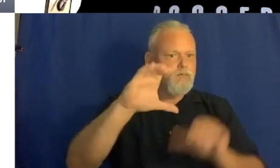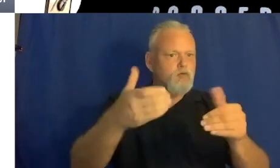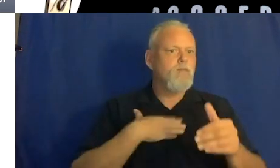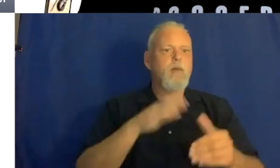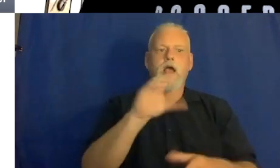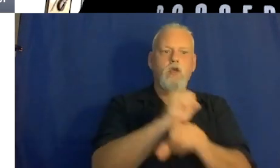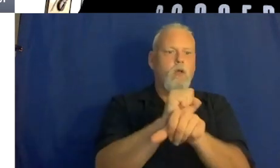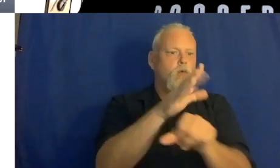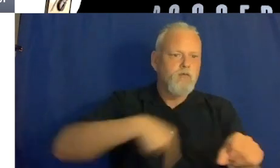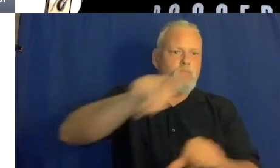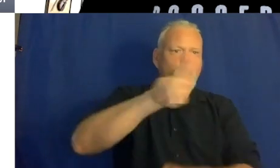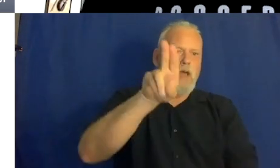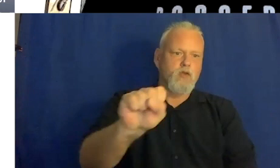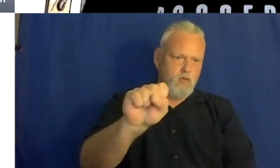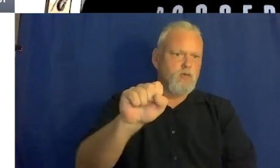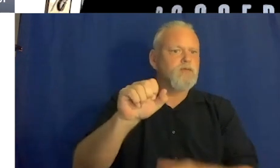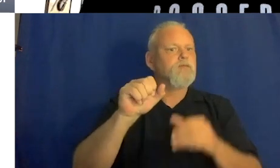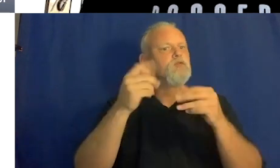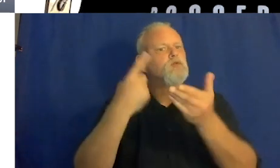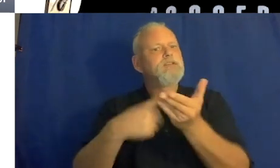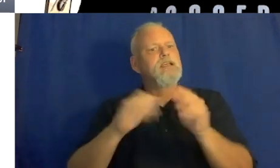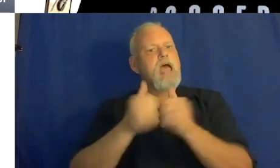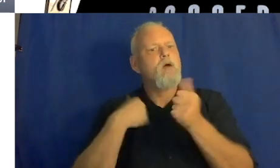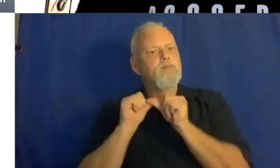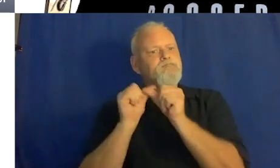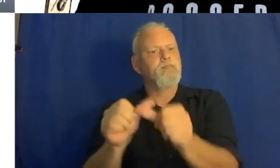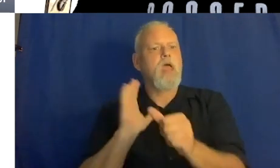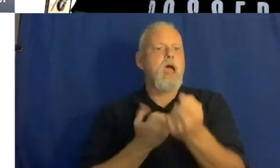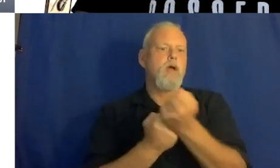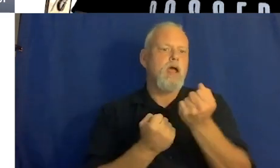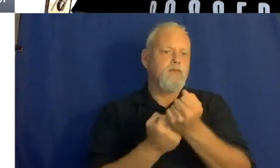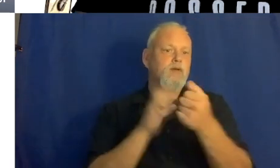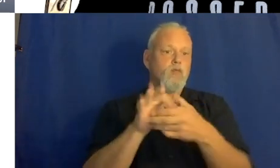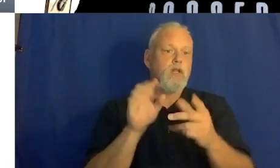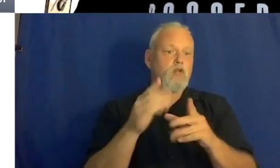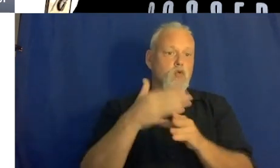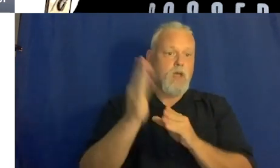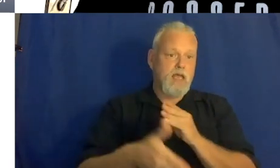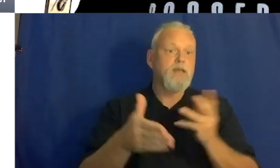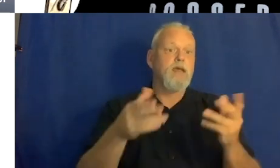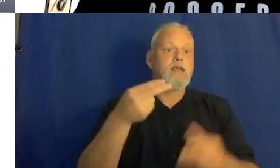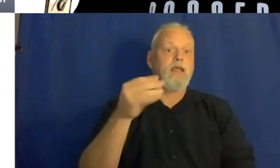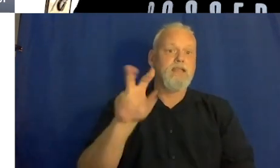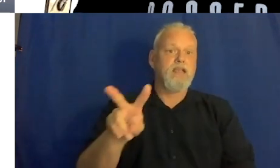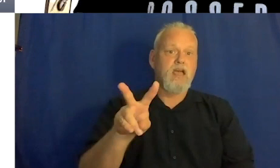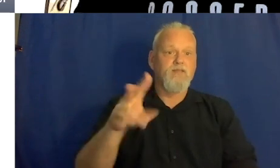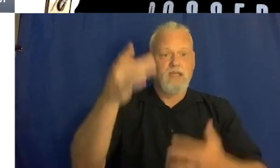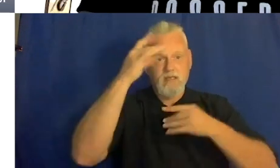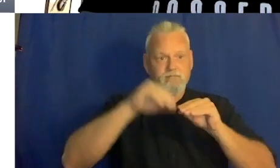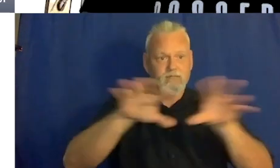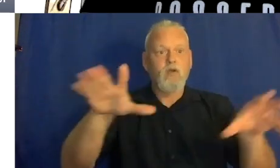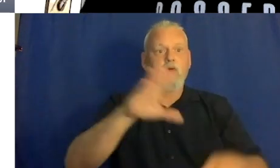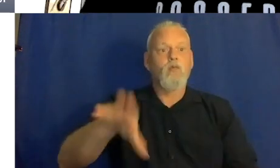around the country to discuss how we sustain our advocacy around ending the HIV epidemic in the United States